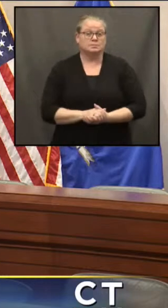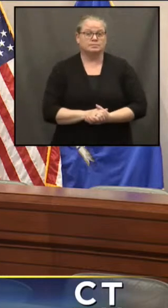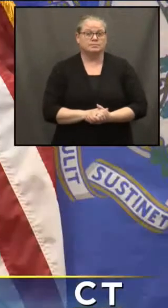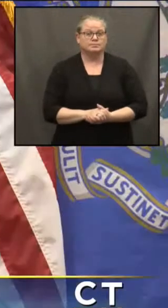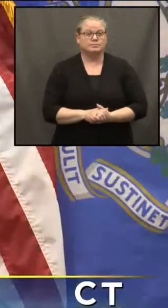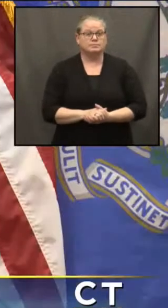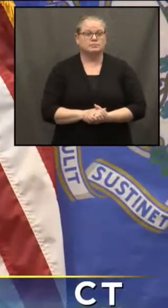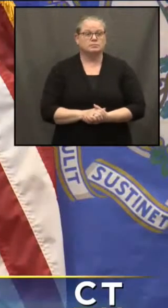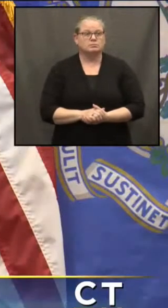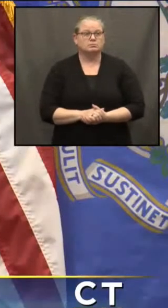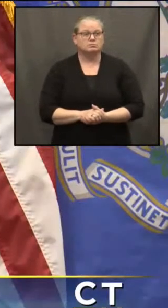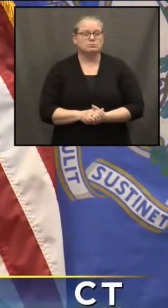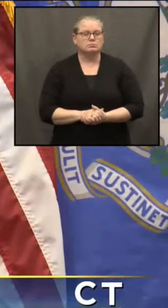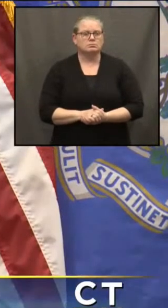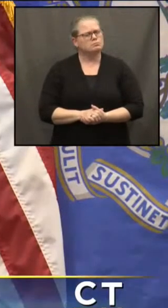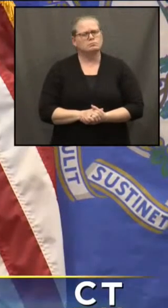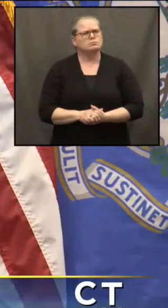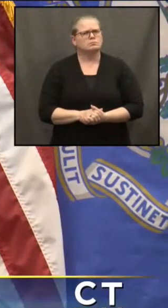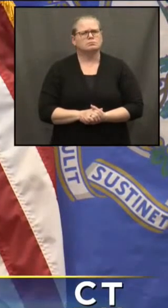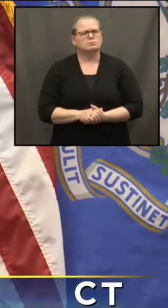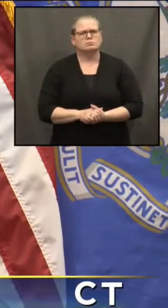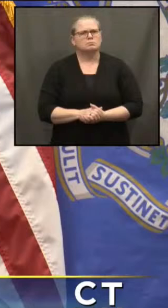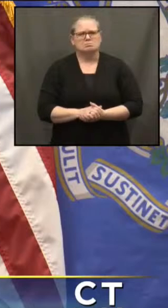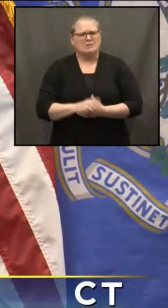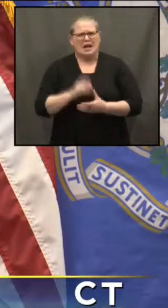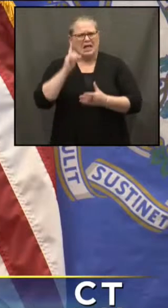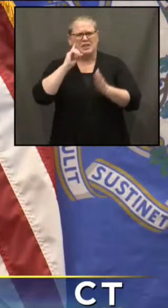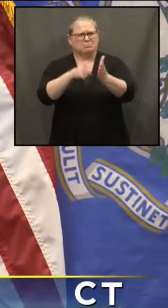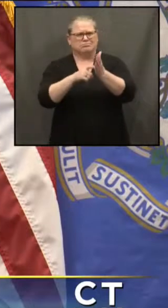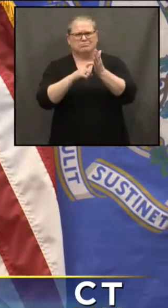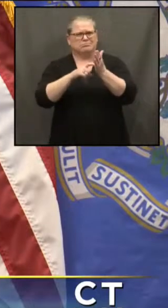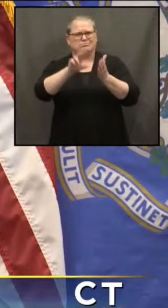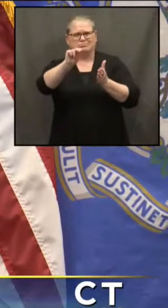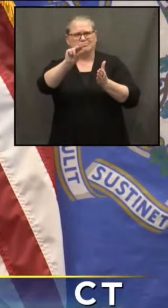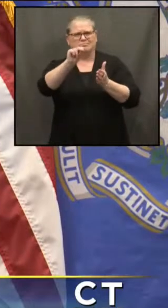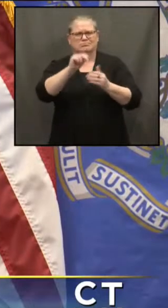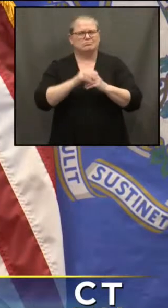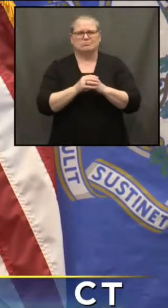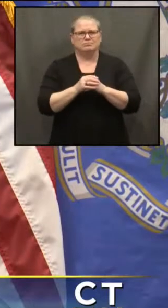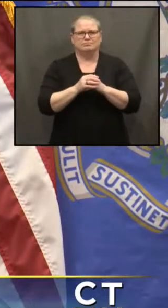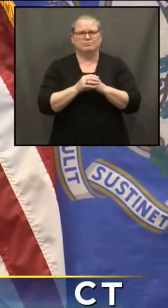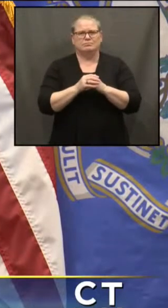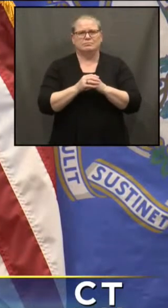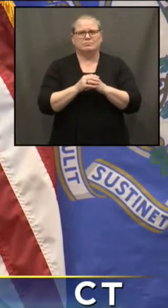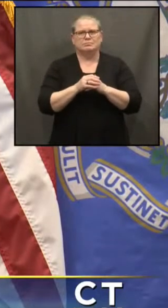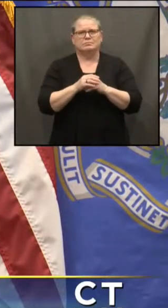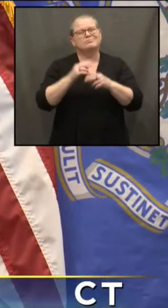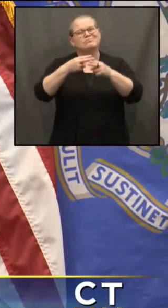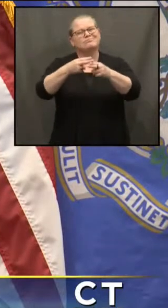No, I don't think so. It's still emergency use, which I think gives,